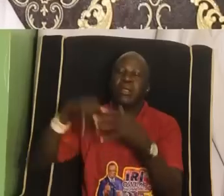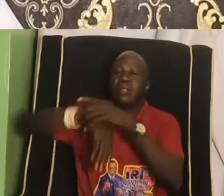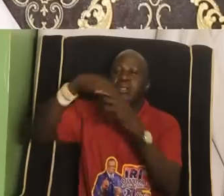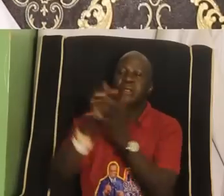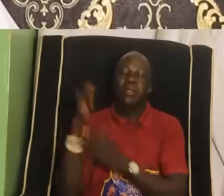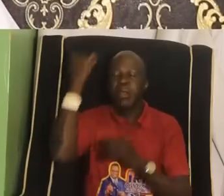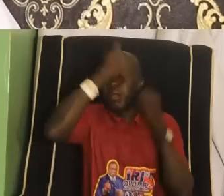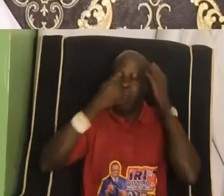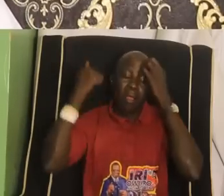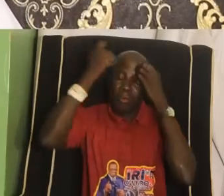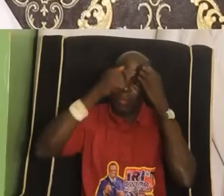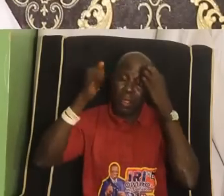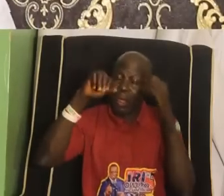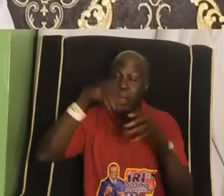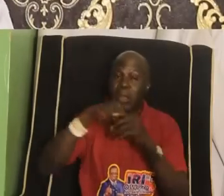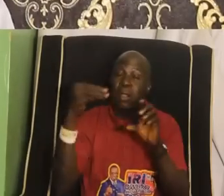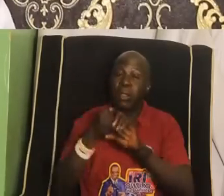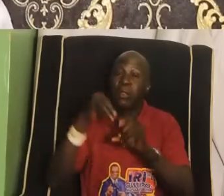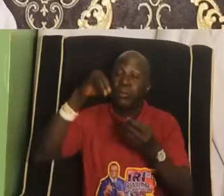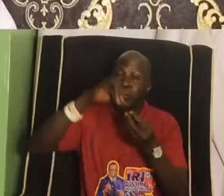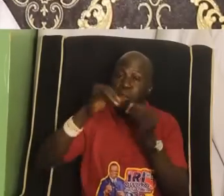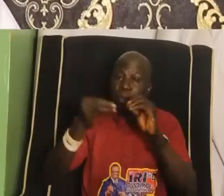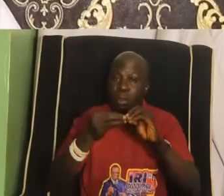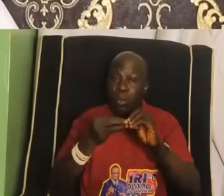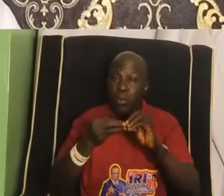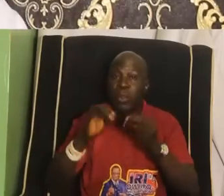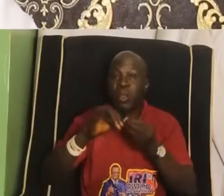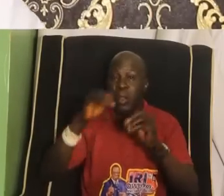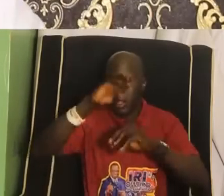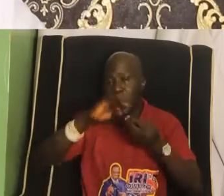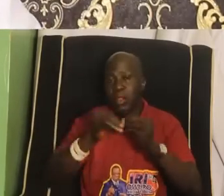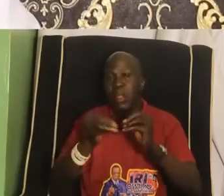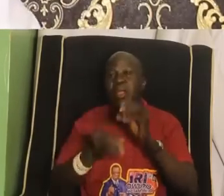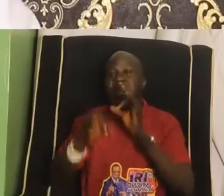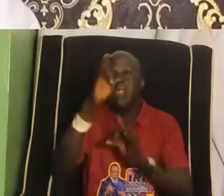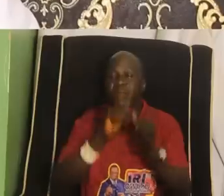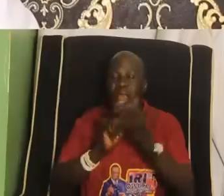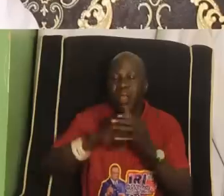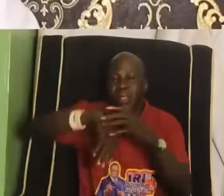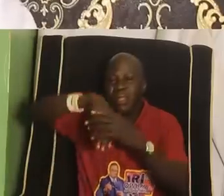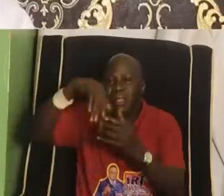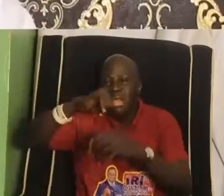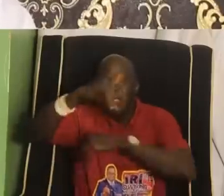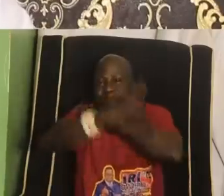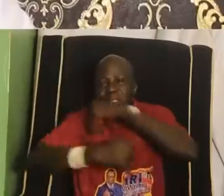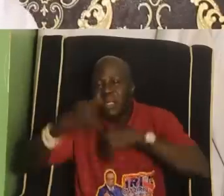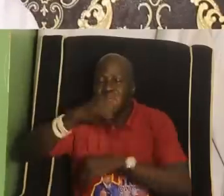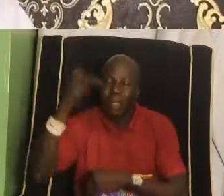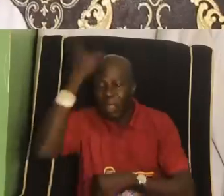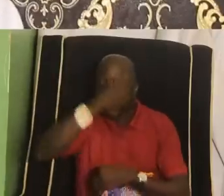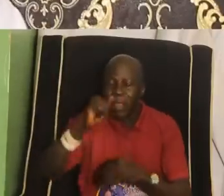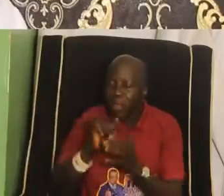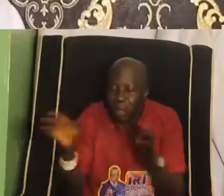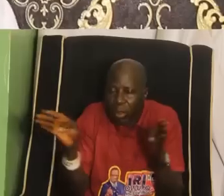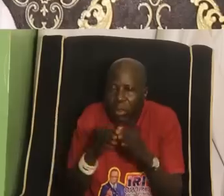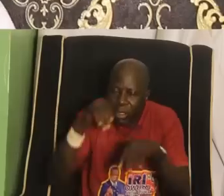number is here. All right, South Africa, you want to book number? Can I? Cancel the prophet. Write the number. No, but one South Africa. Offer me encounter with the Wooly. Right. Can send